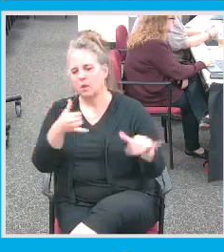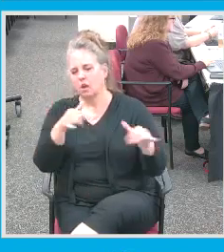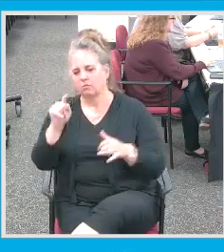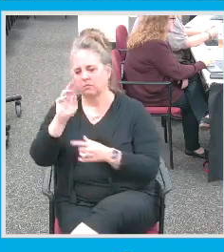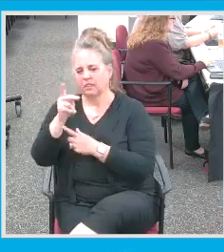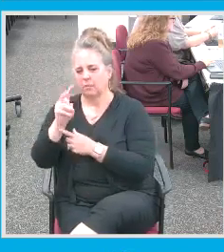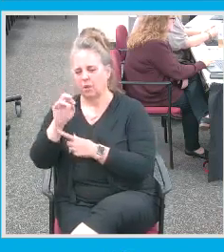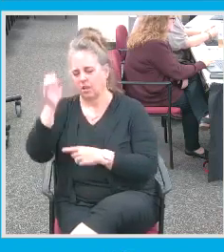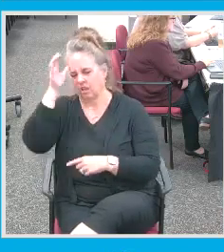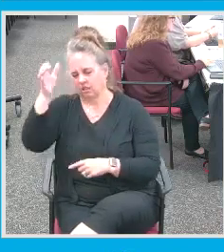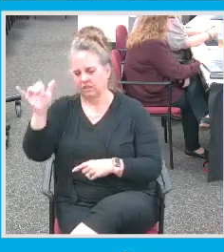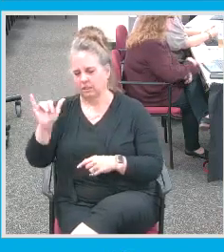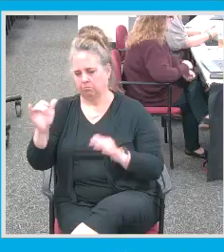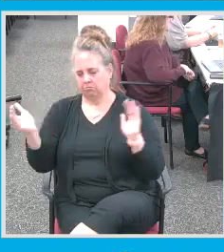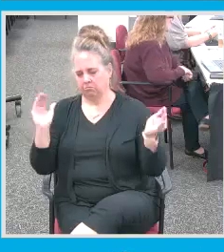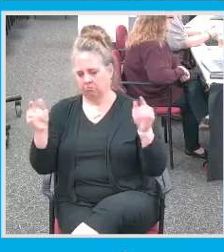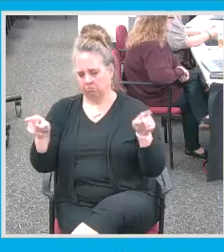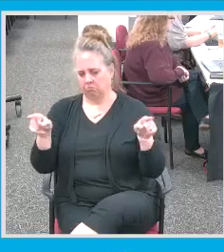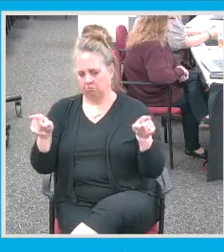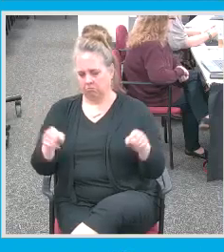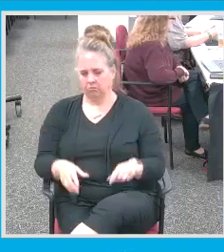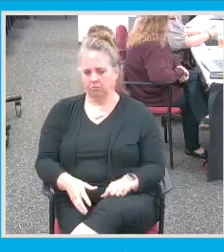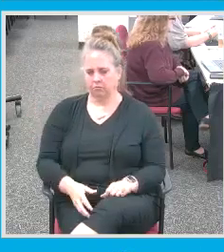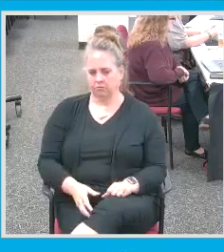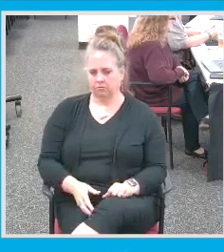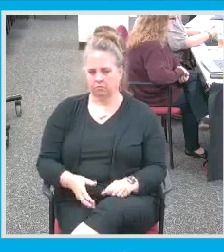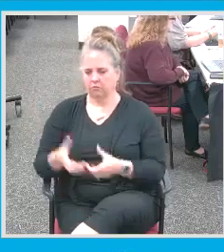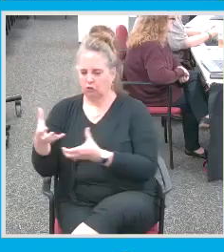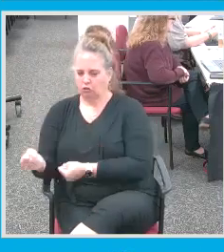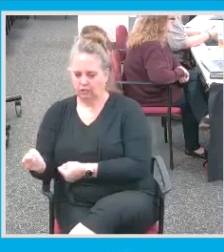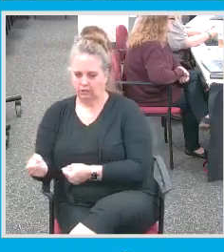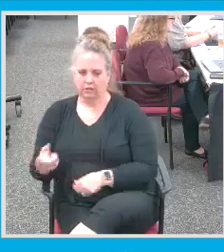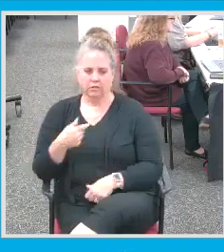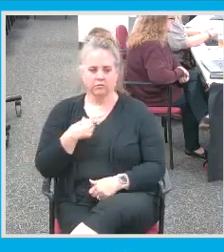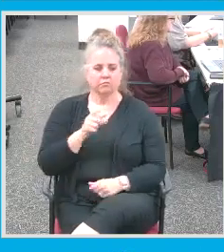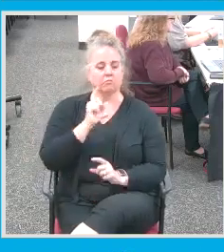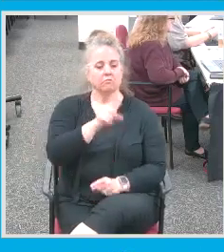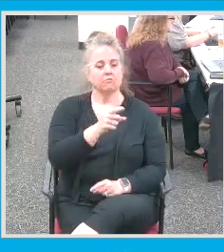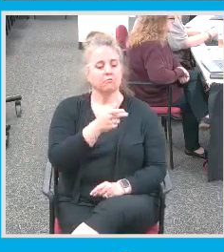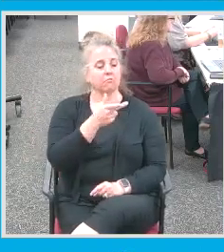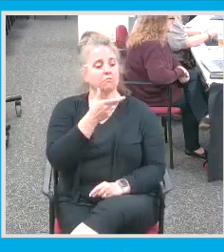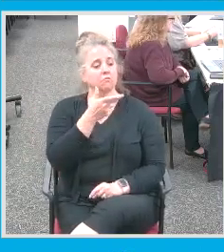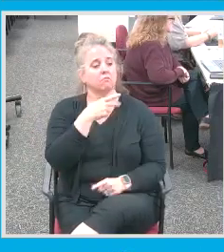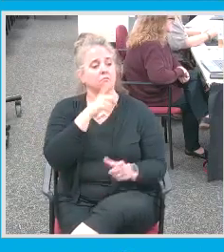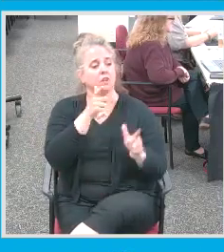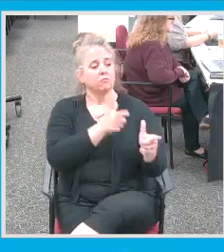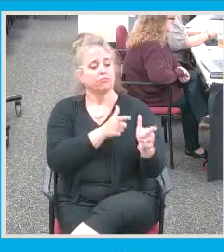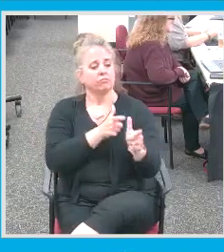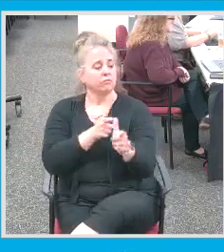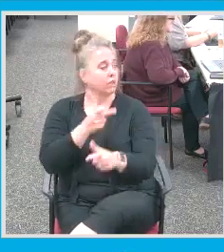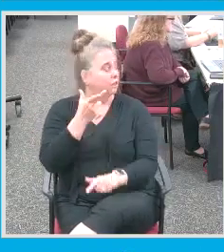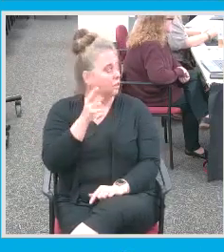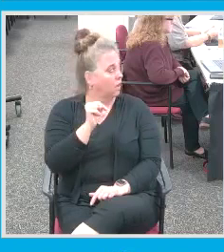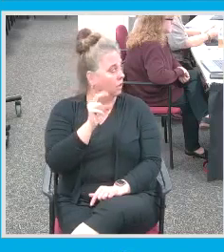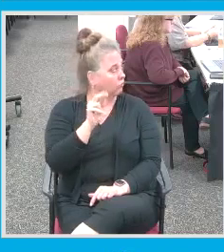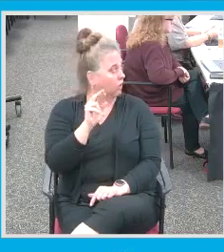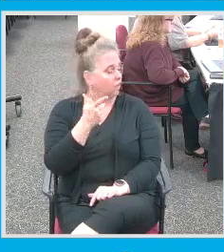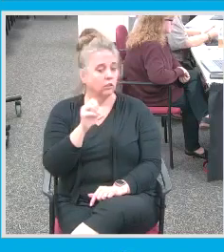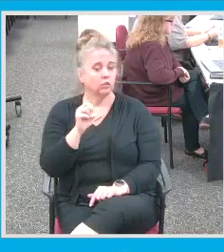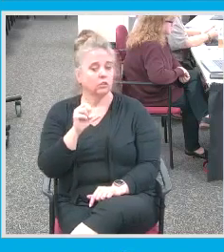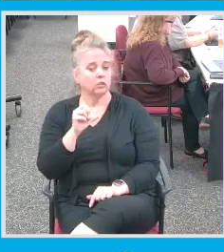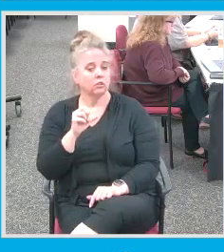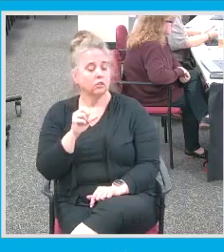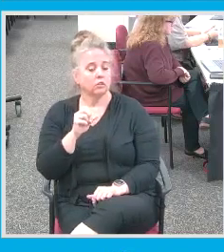is a trusted messenger, because if I just walk over to a gun range, like imagine me right now in this outfit, going to a gun range and trying to hang out with